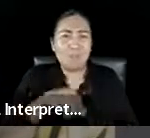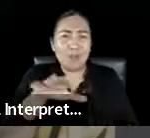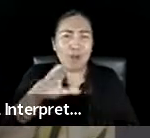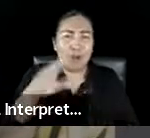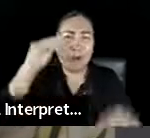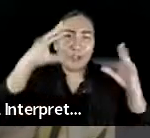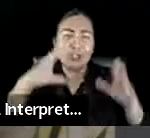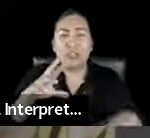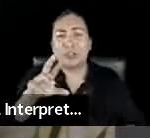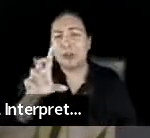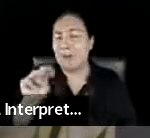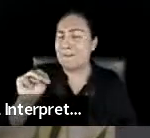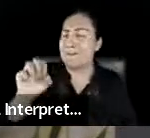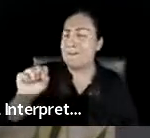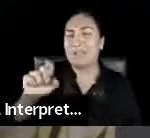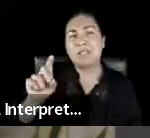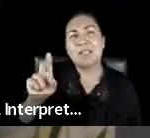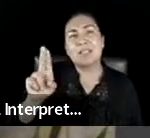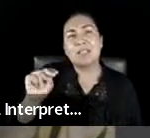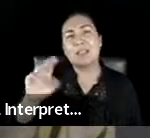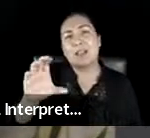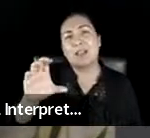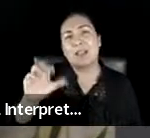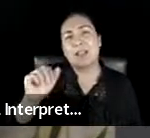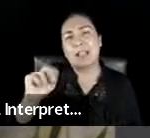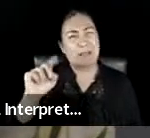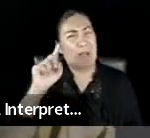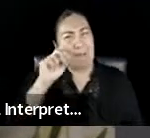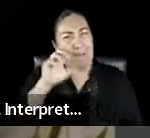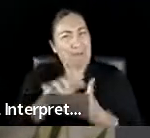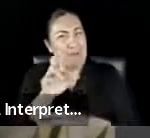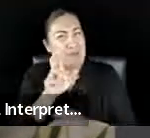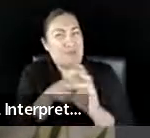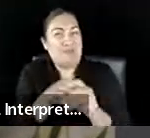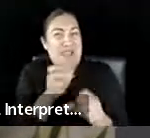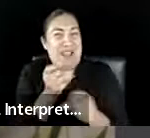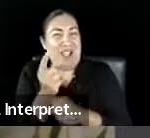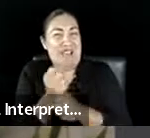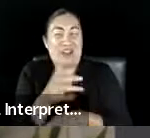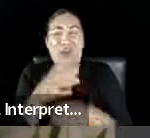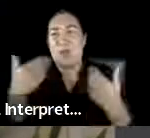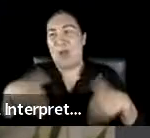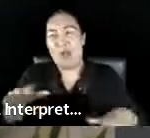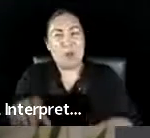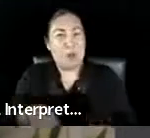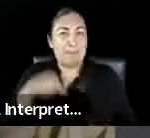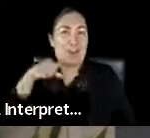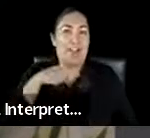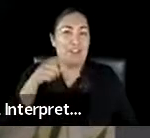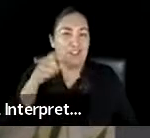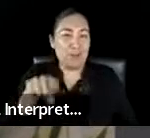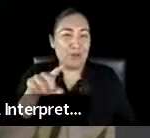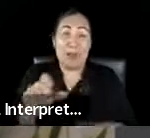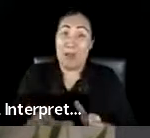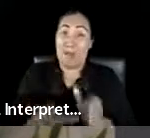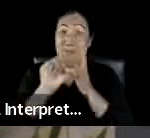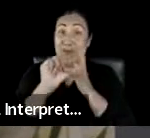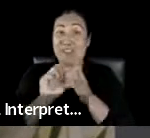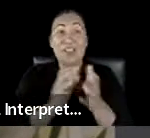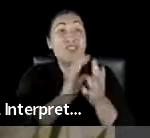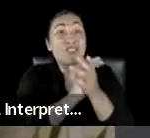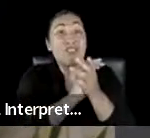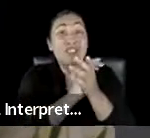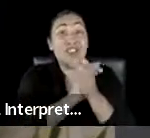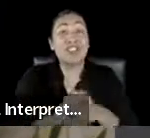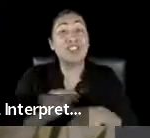Rancho Minerva High School. I think you participate every single year. So again, just super proud of you. Really impressed, and